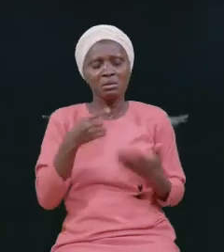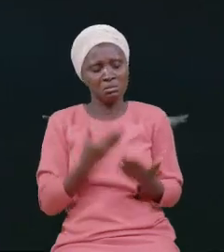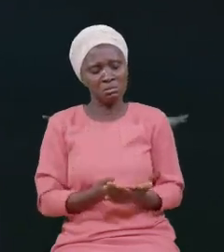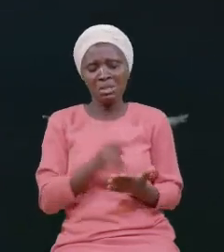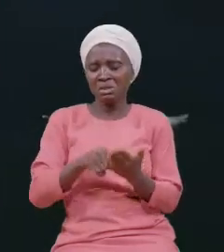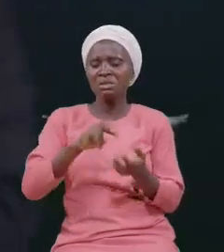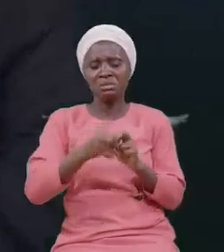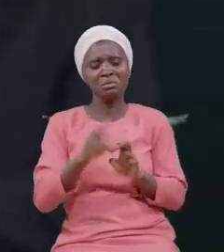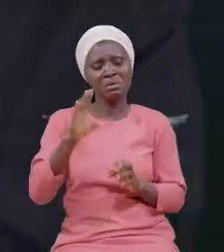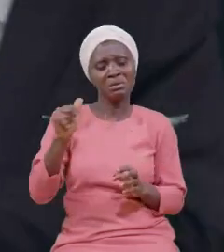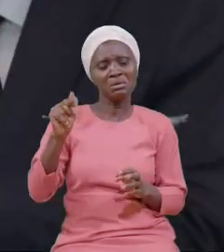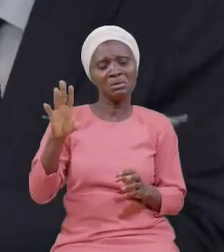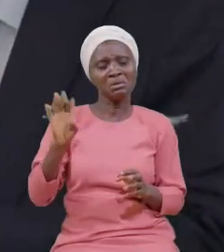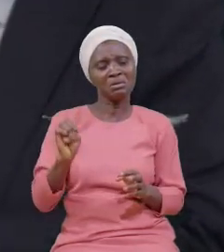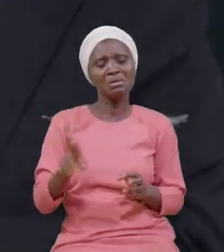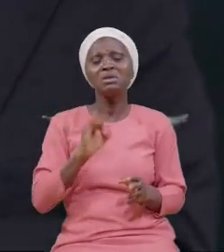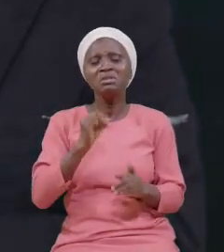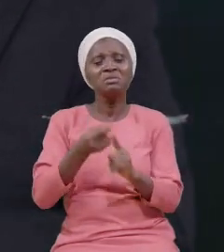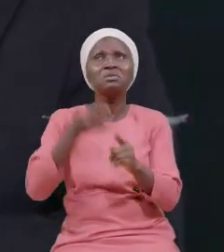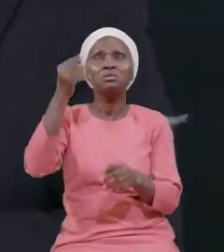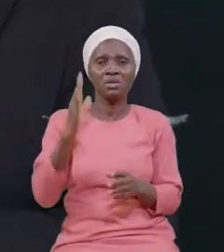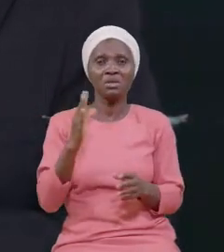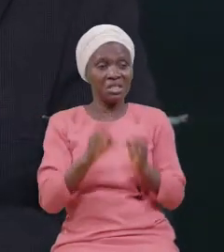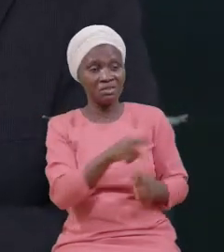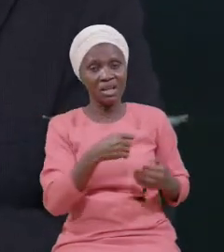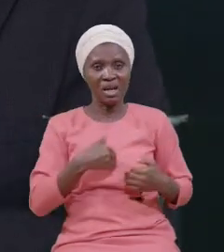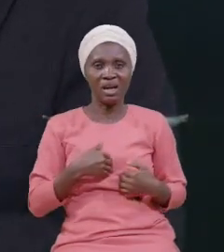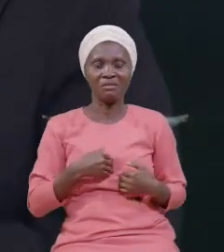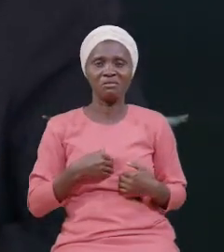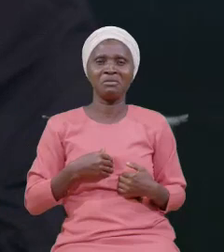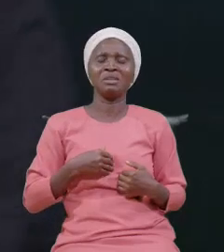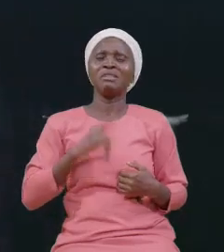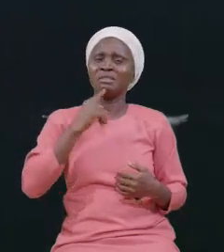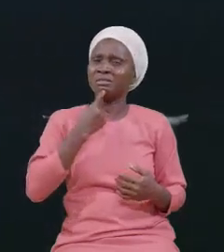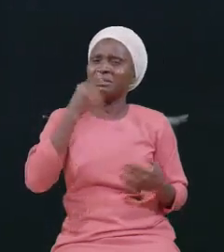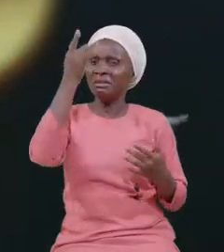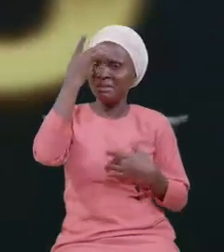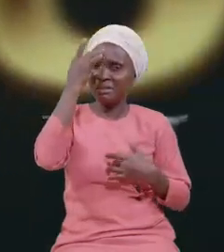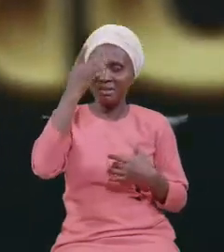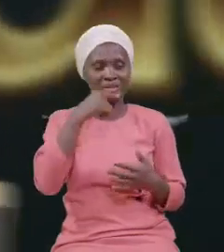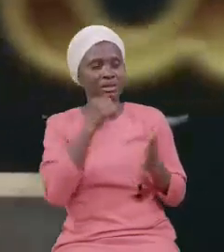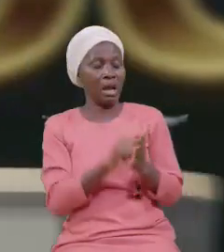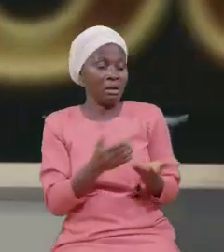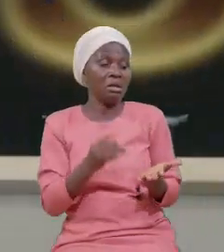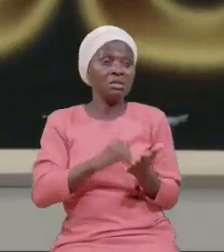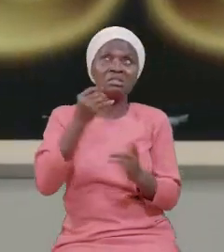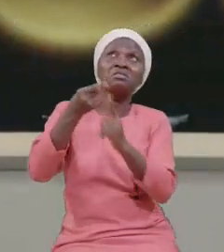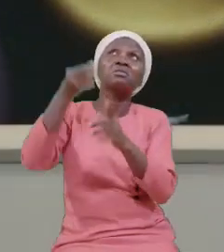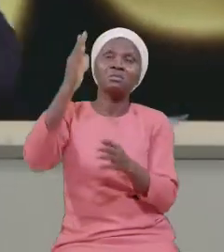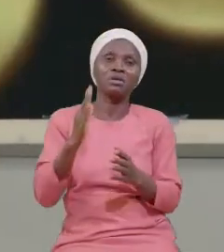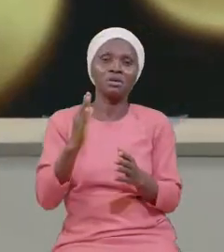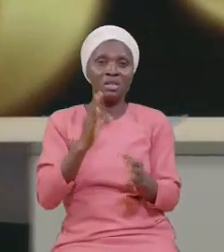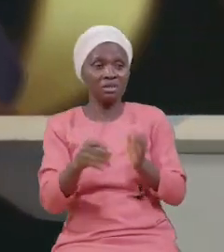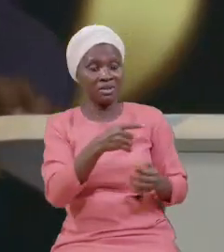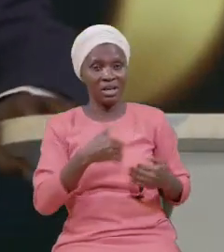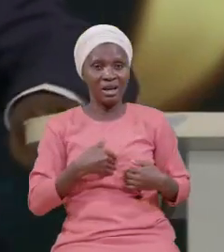they have incurable disease, they say it's God. If there's an accident, they say